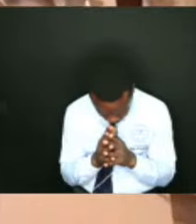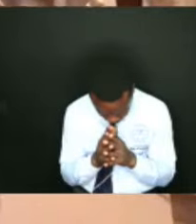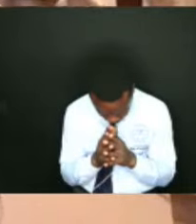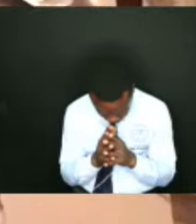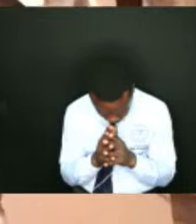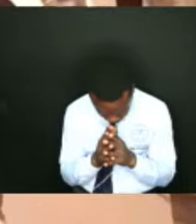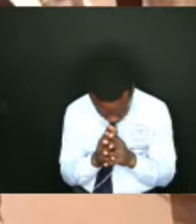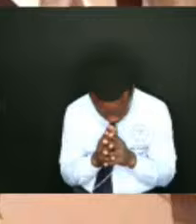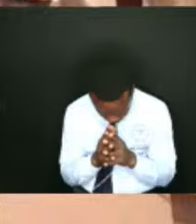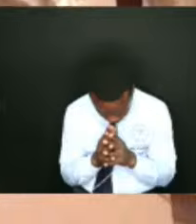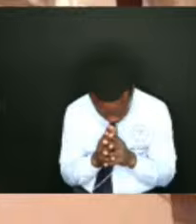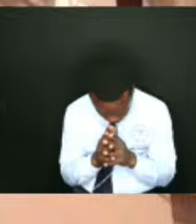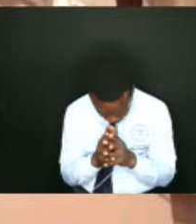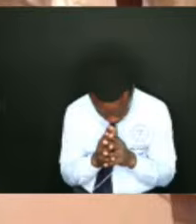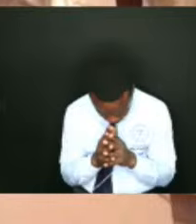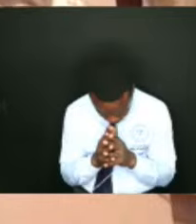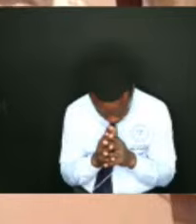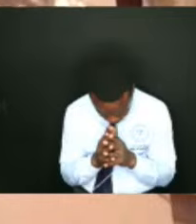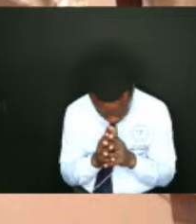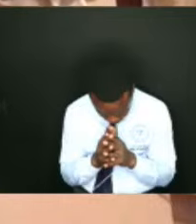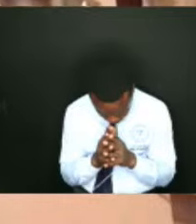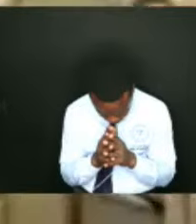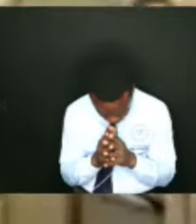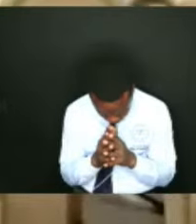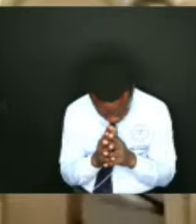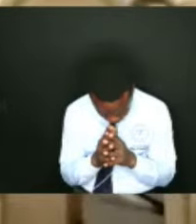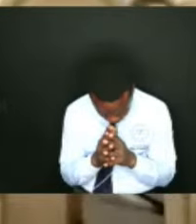of refreshing, O God, for our